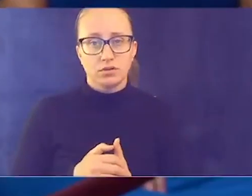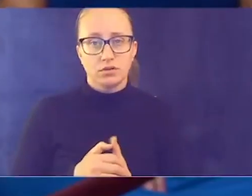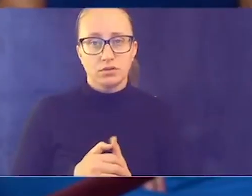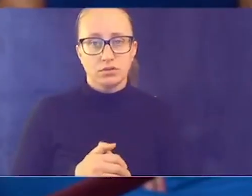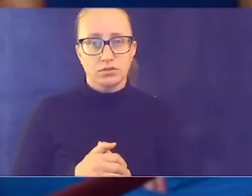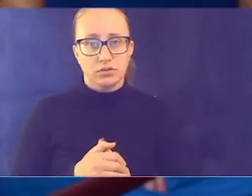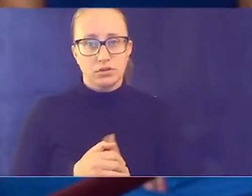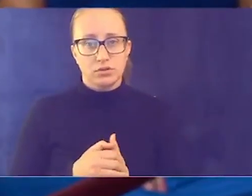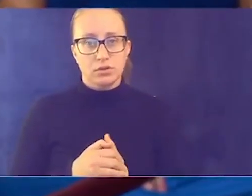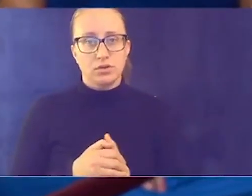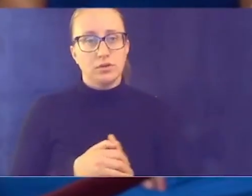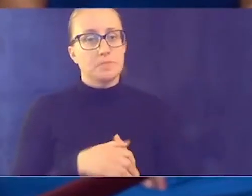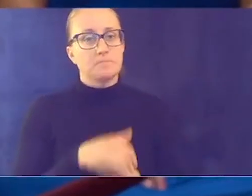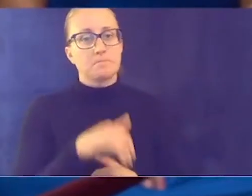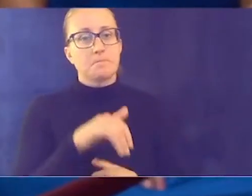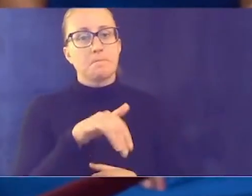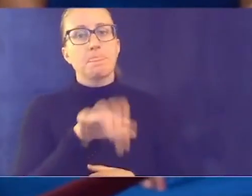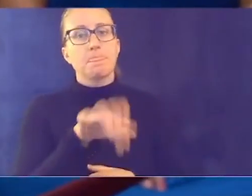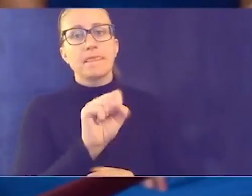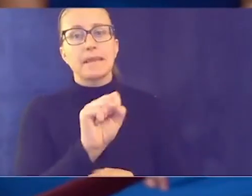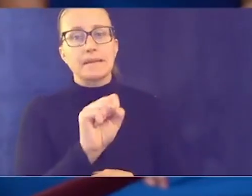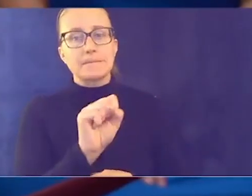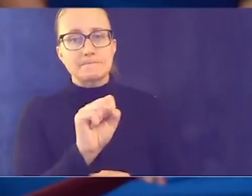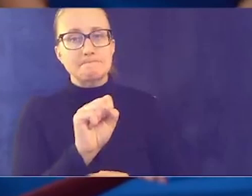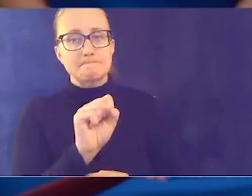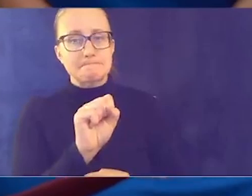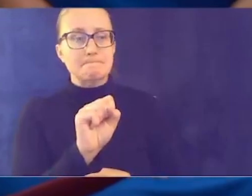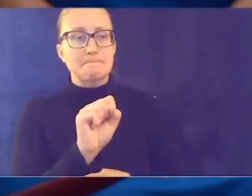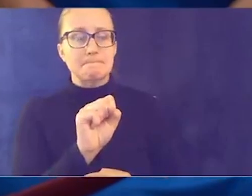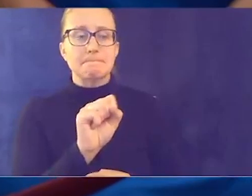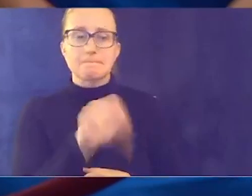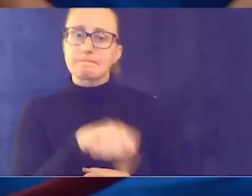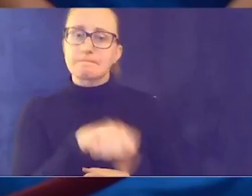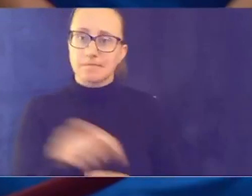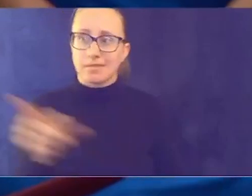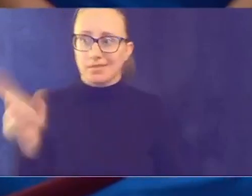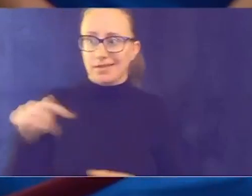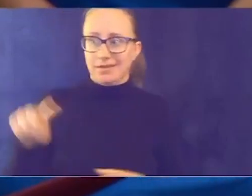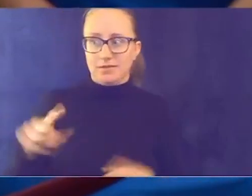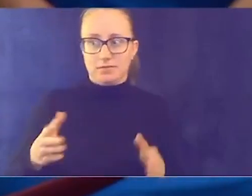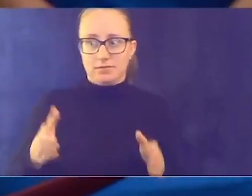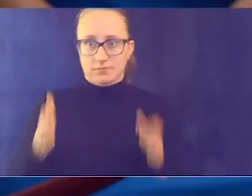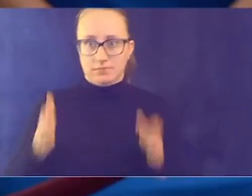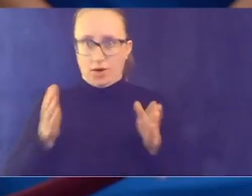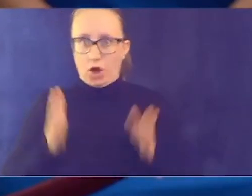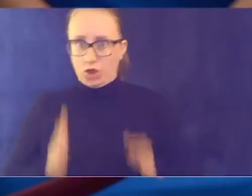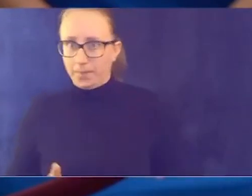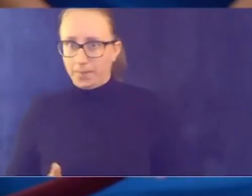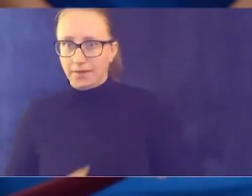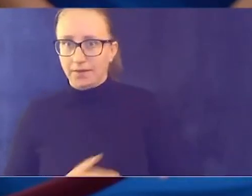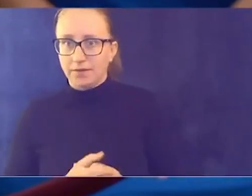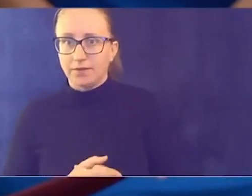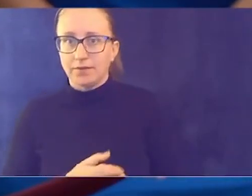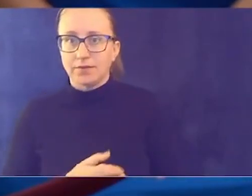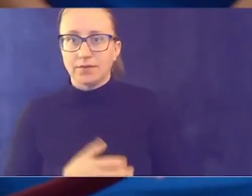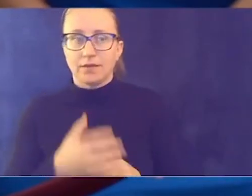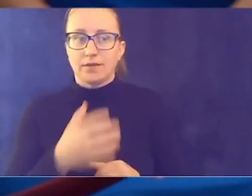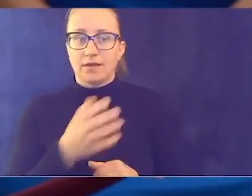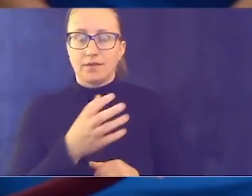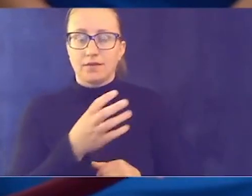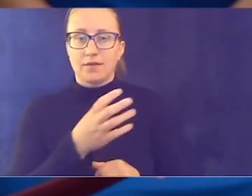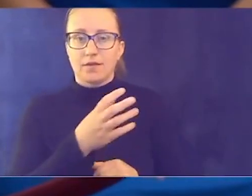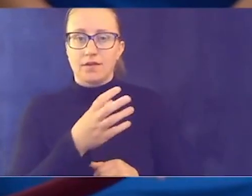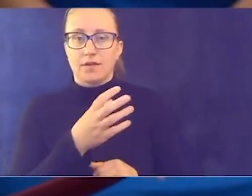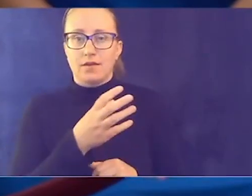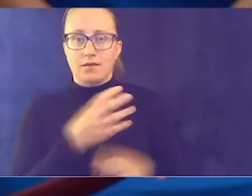Yes, sir. It is. These are human beings, first of all, and as you said, the care in the home is